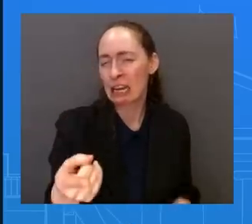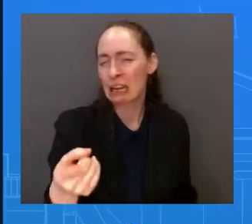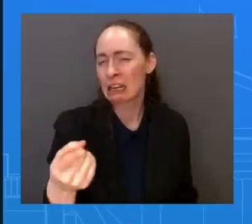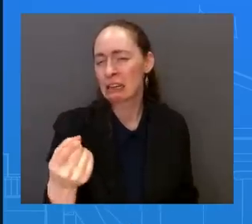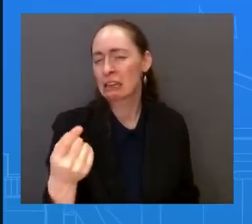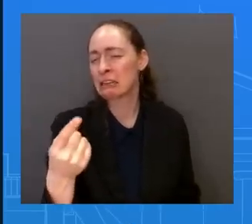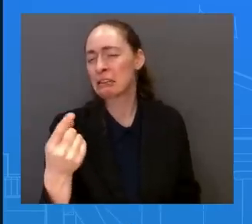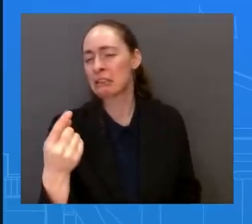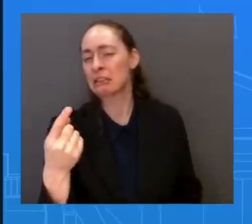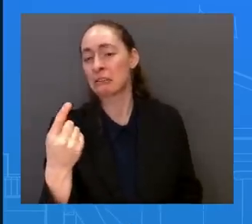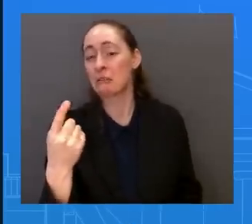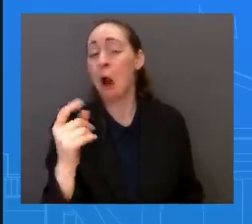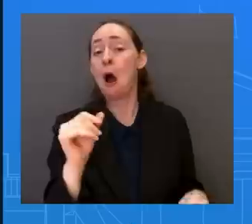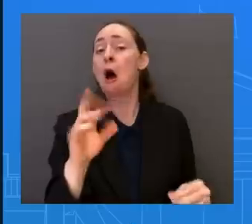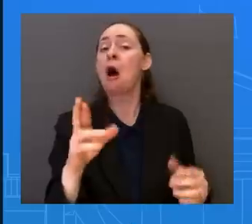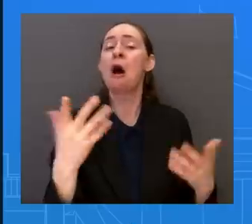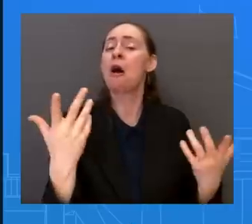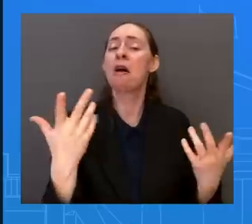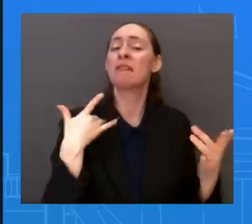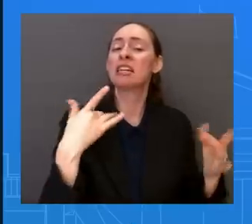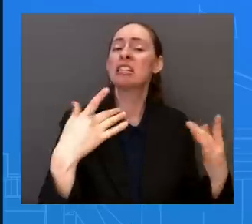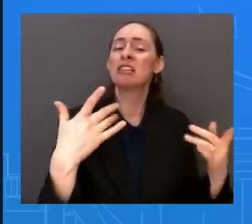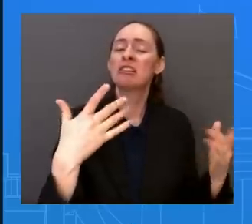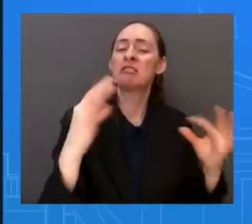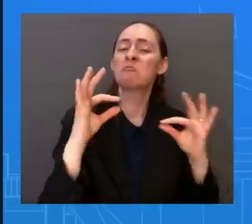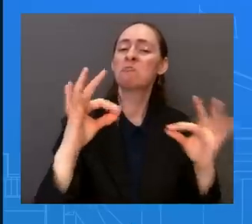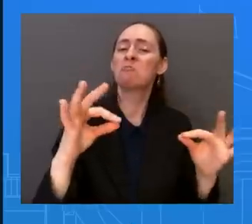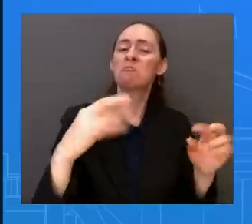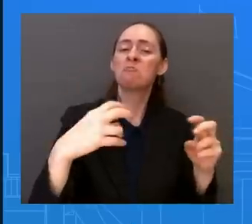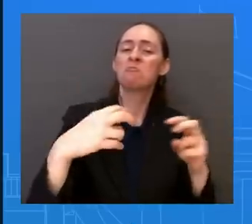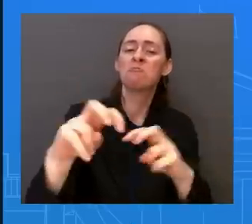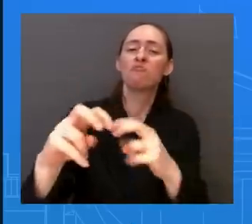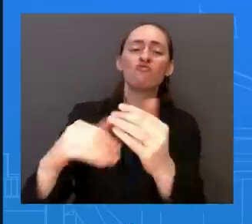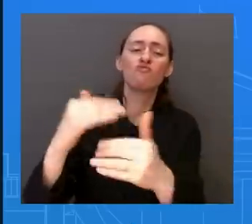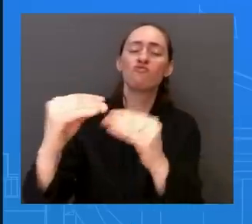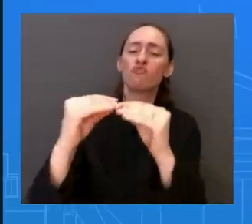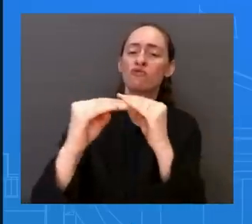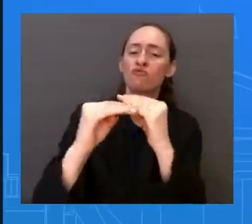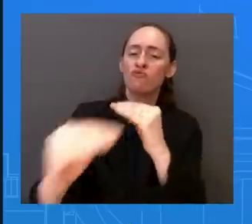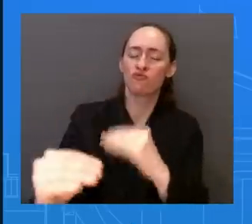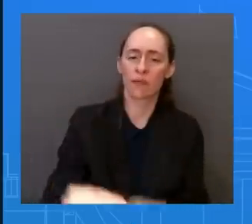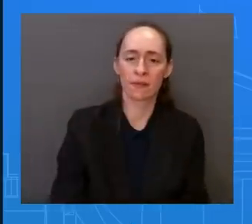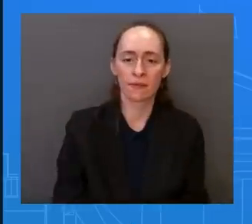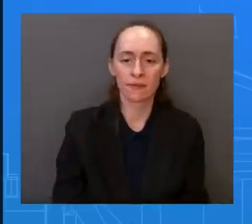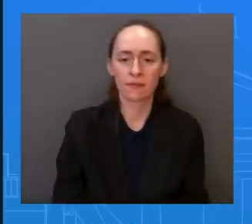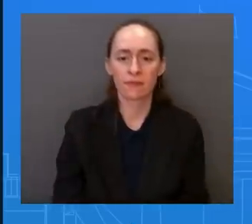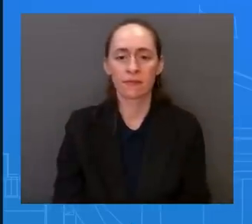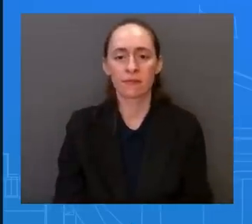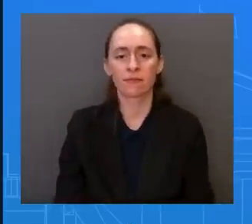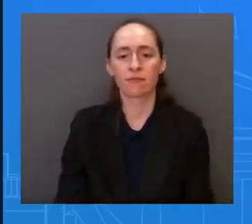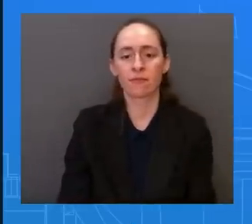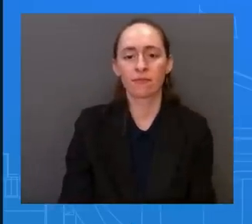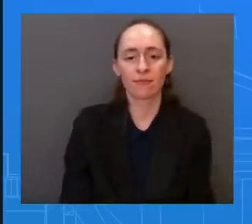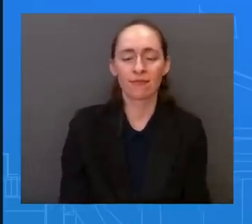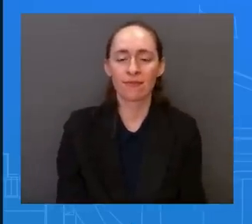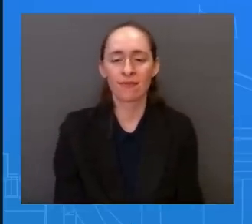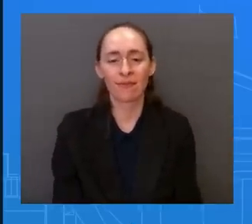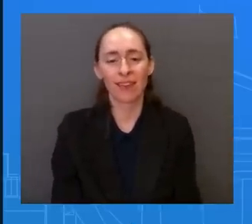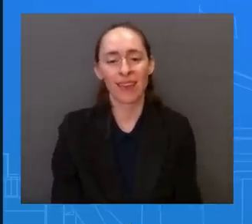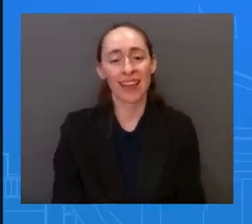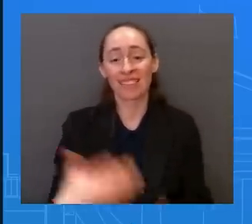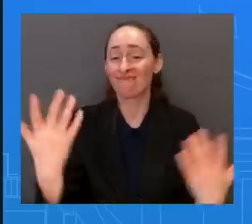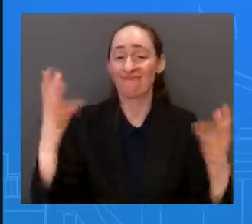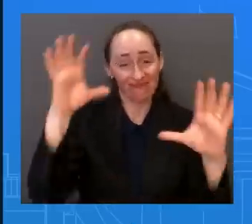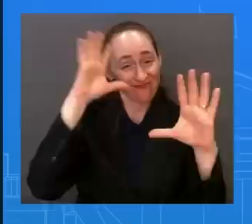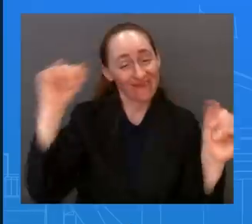point I made earlier about the importance that this president having a consistent and clear economic vision. If